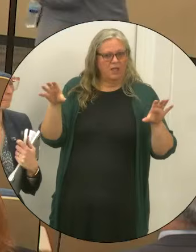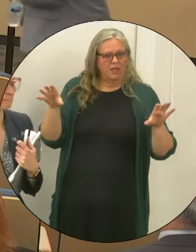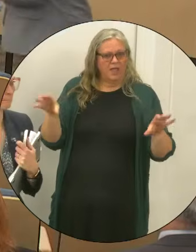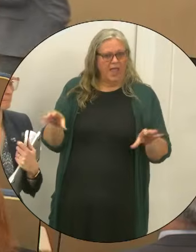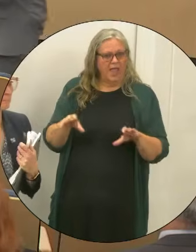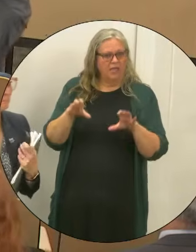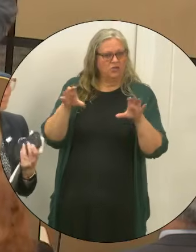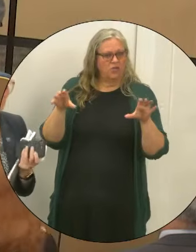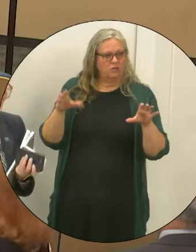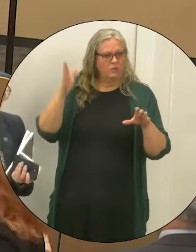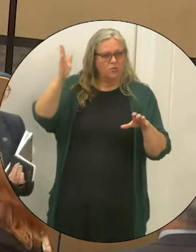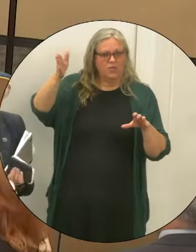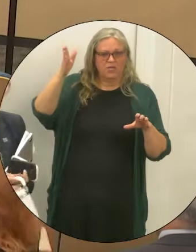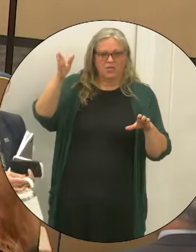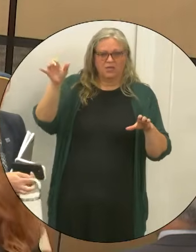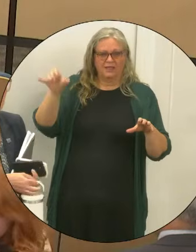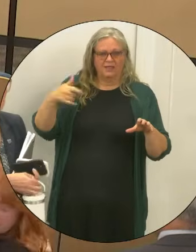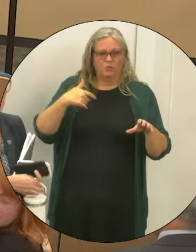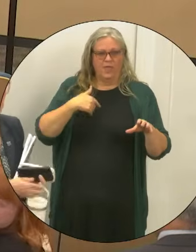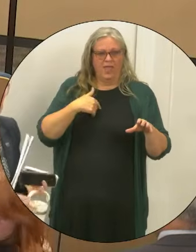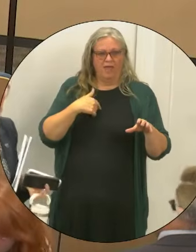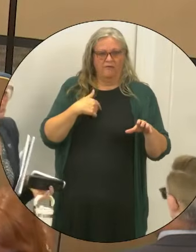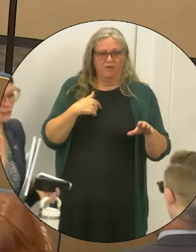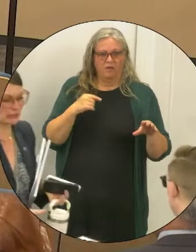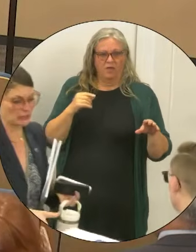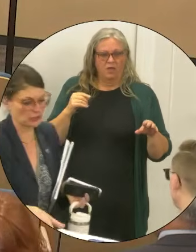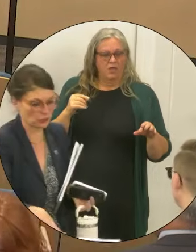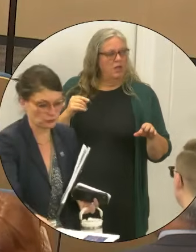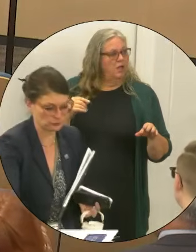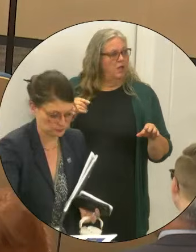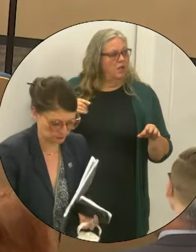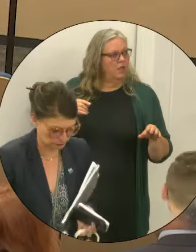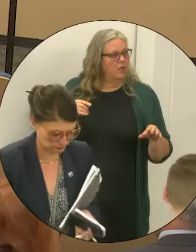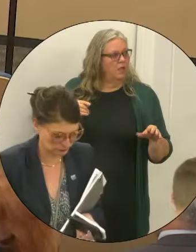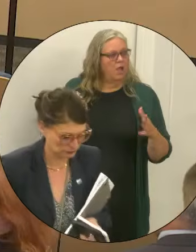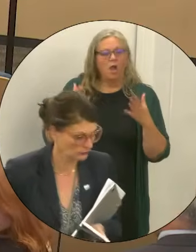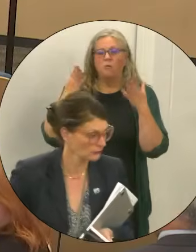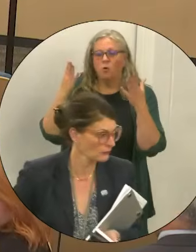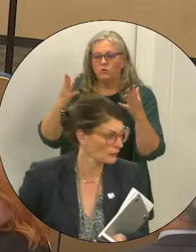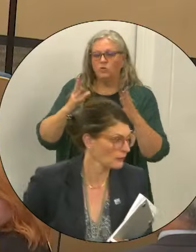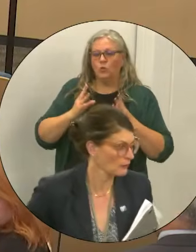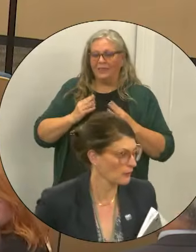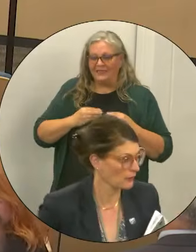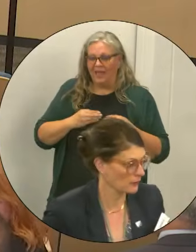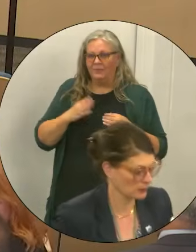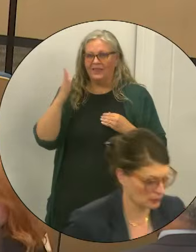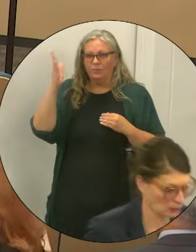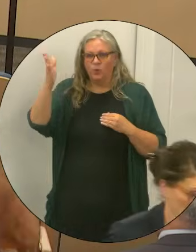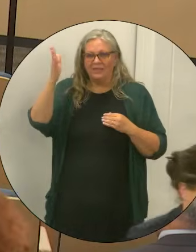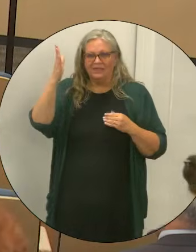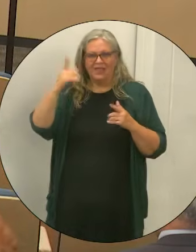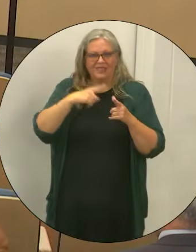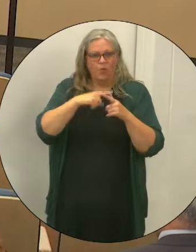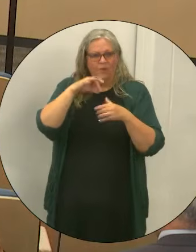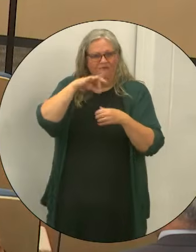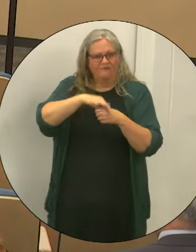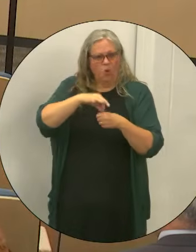and we've had a motion that says, I make a motion to accept this presentation, and then we have voted